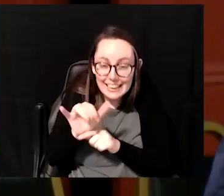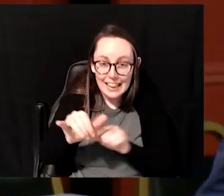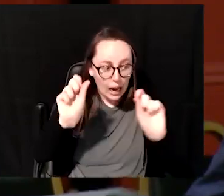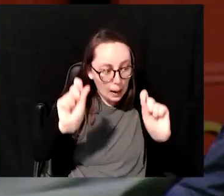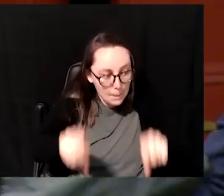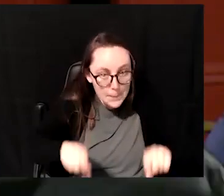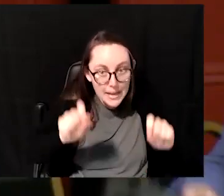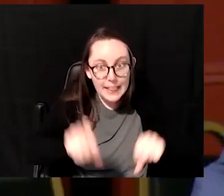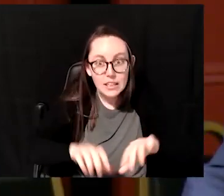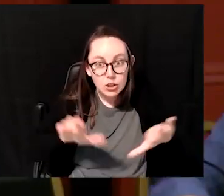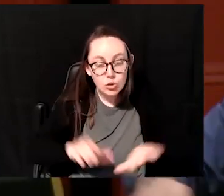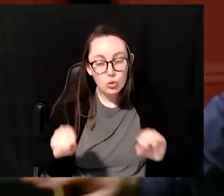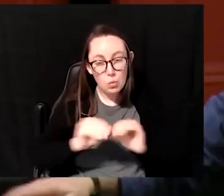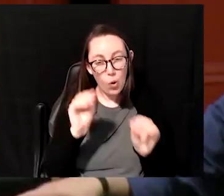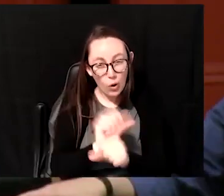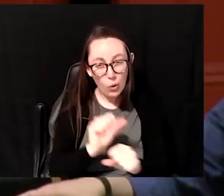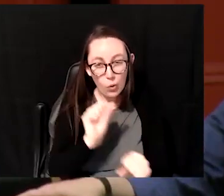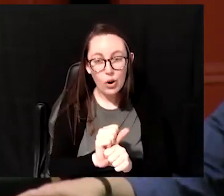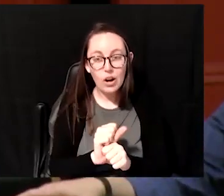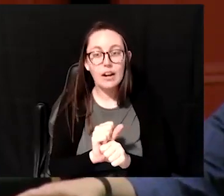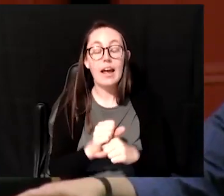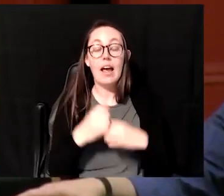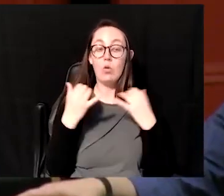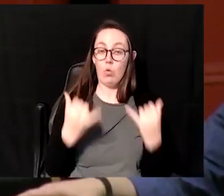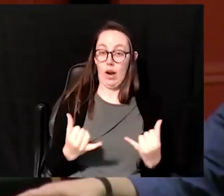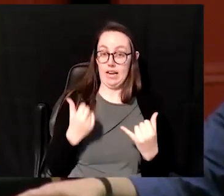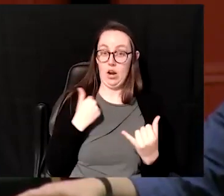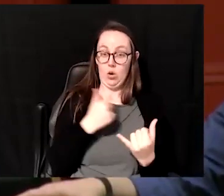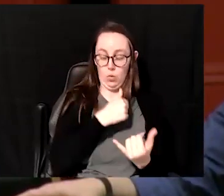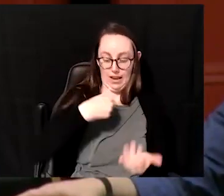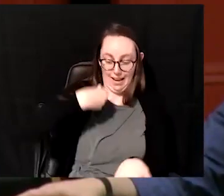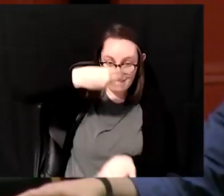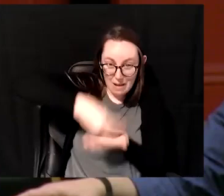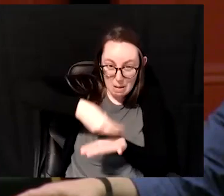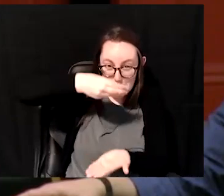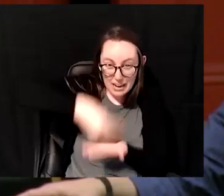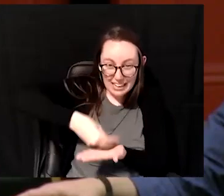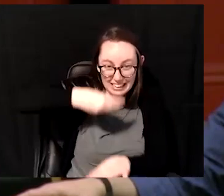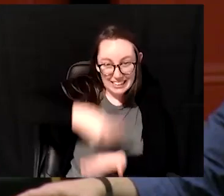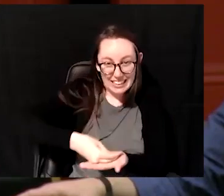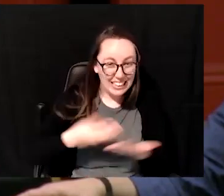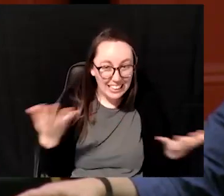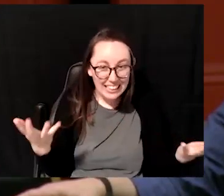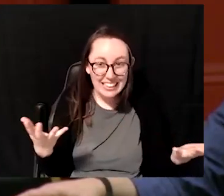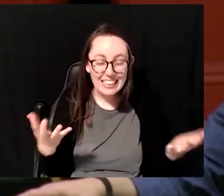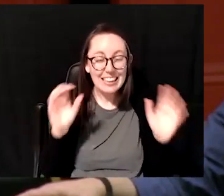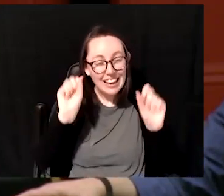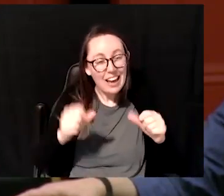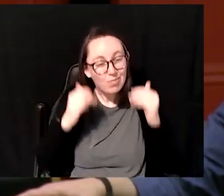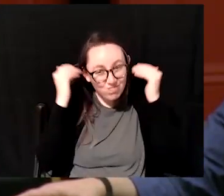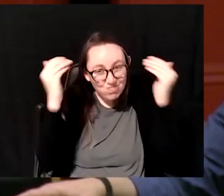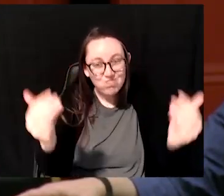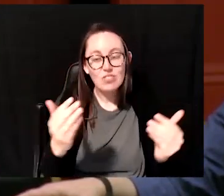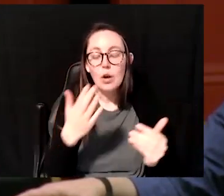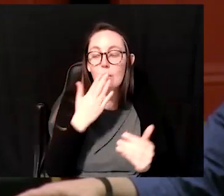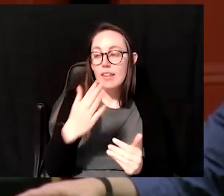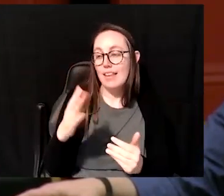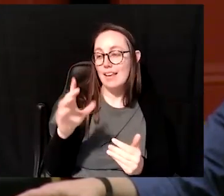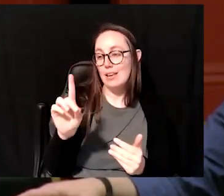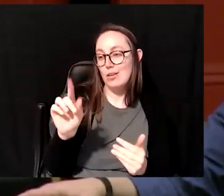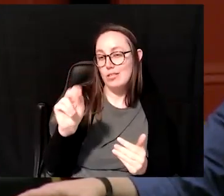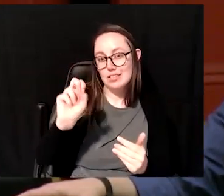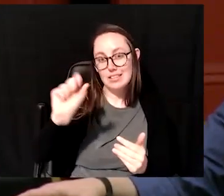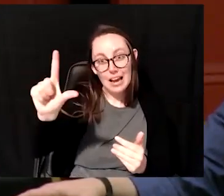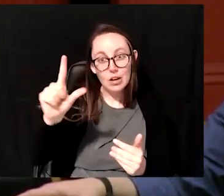and I think it's a great moment so thank you Daniel for bringing it forward and thanks for those that are supporting it and I hope Liz and Tim